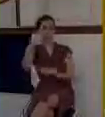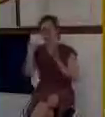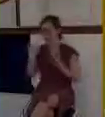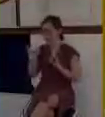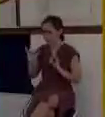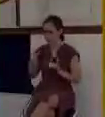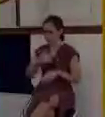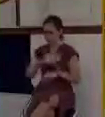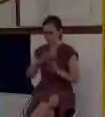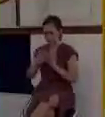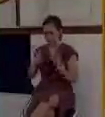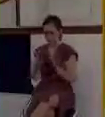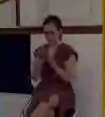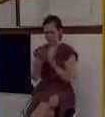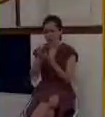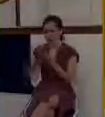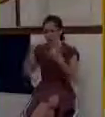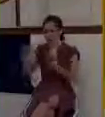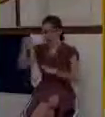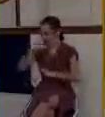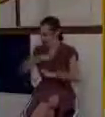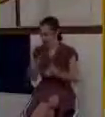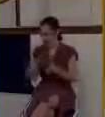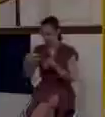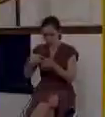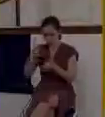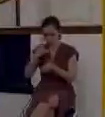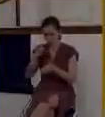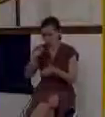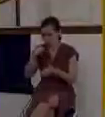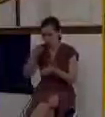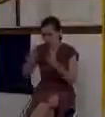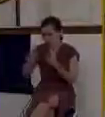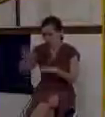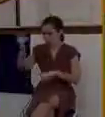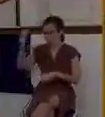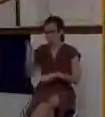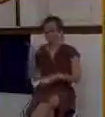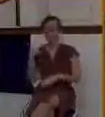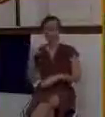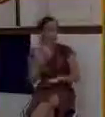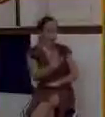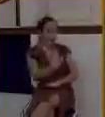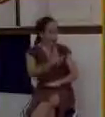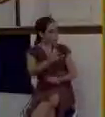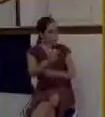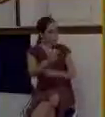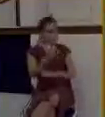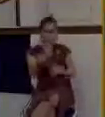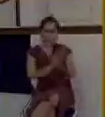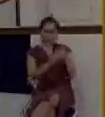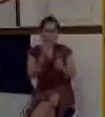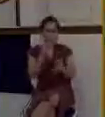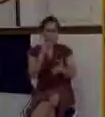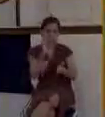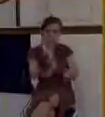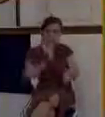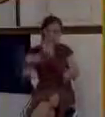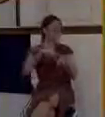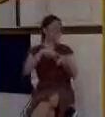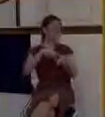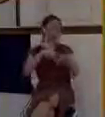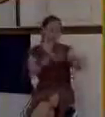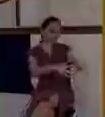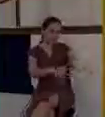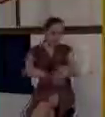rise first. And we're all going to be caught up together in heaven. And we're going to have a great reunion. Wherefore, comfort one another with